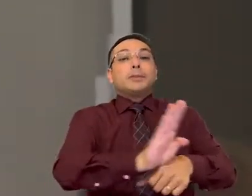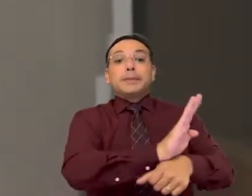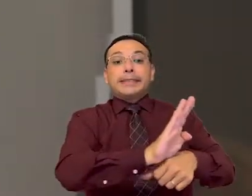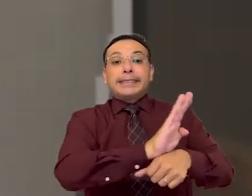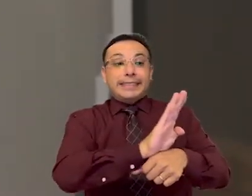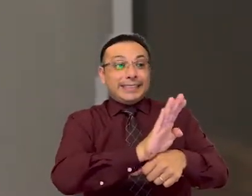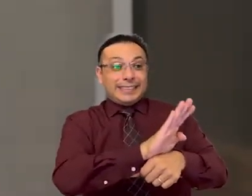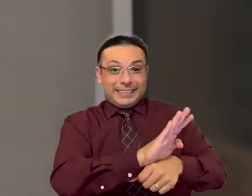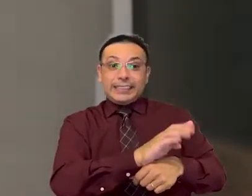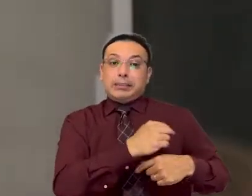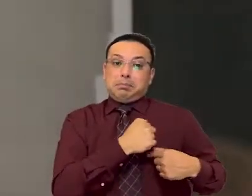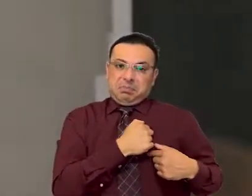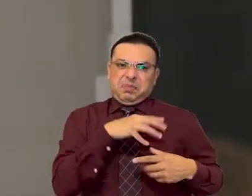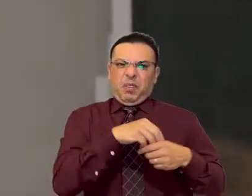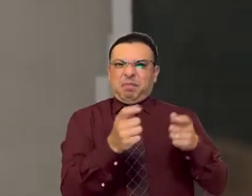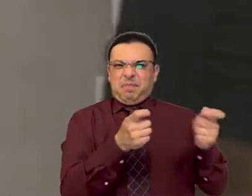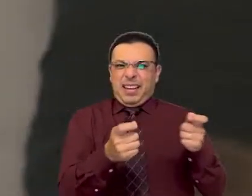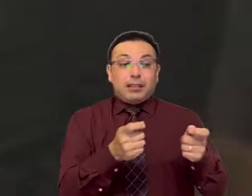by the water.